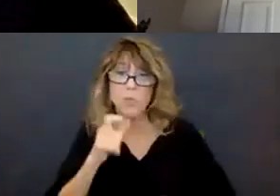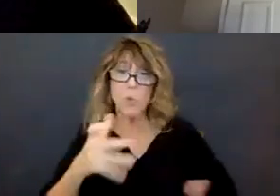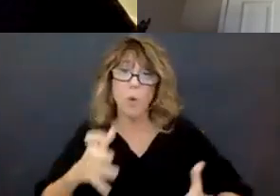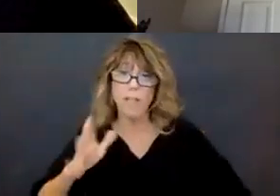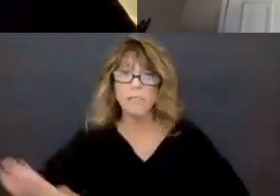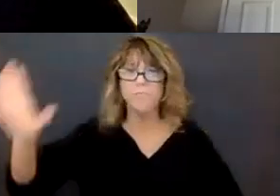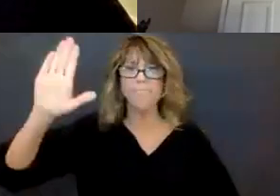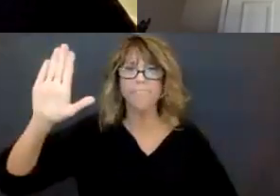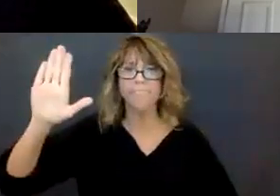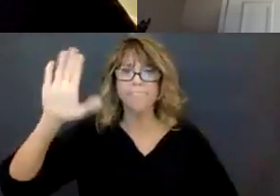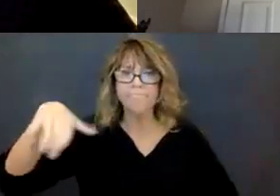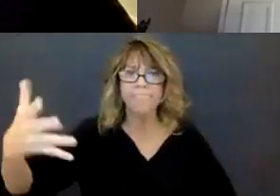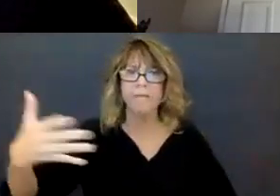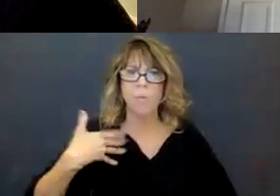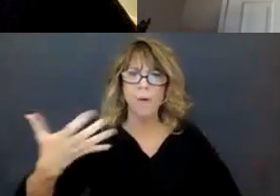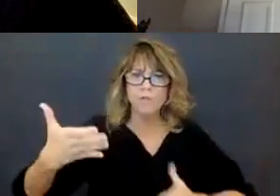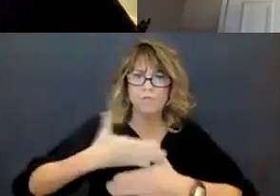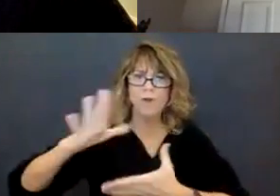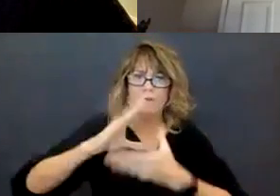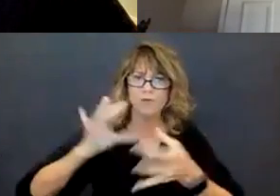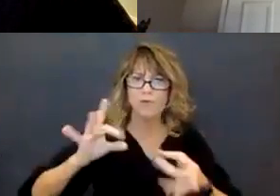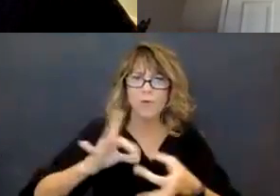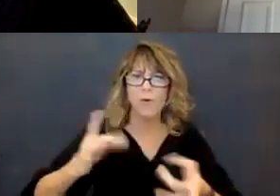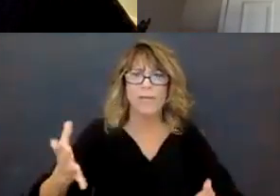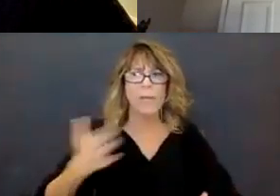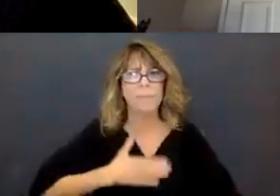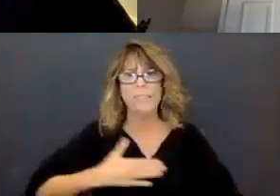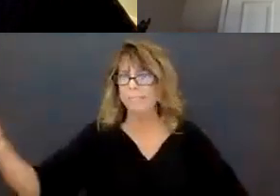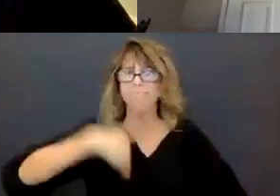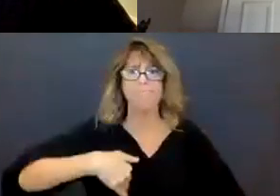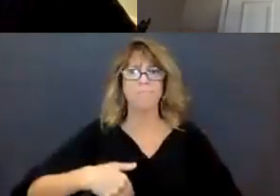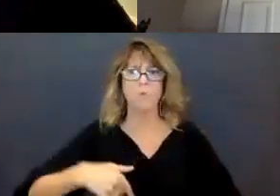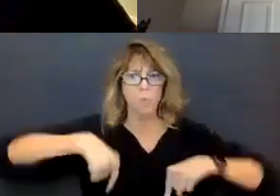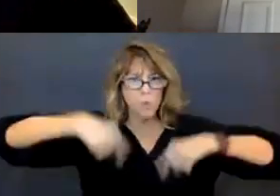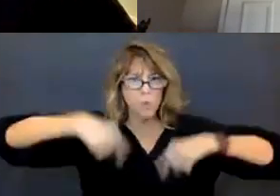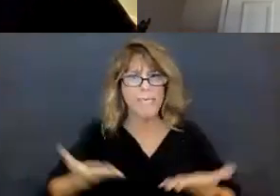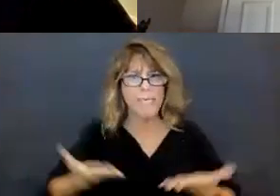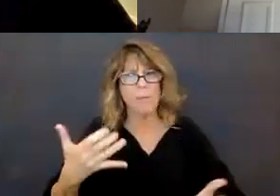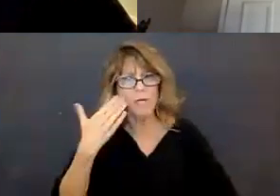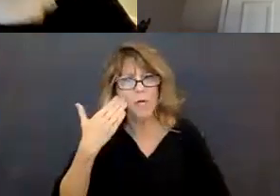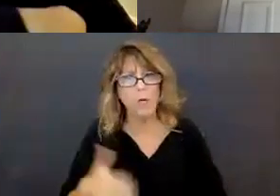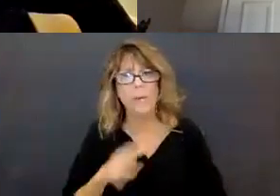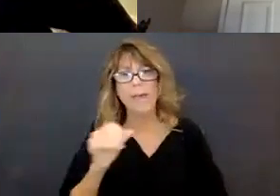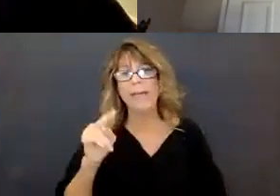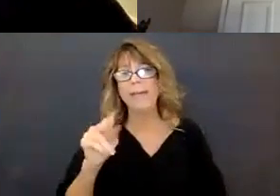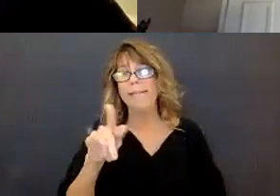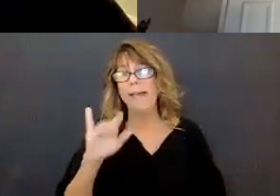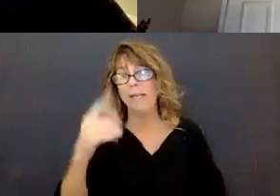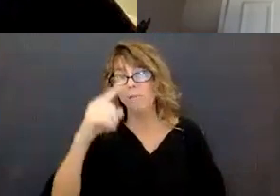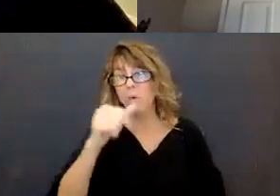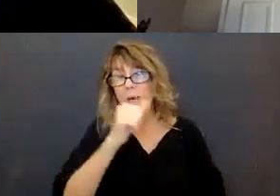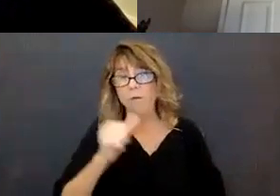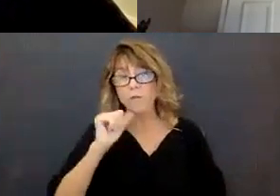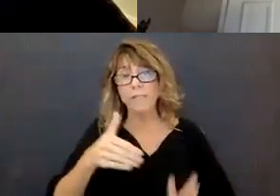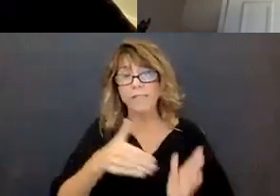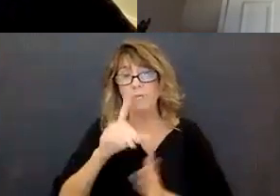who wants to be part of this, who wants to share their story, bring them to the table. We're here, we wanna know. And Natalie, for Arizona Center for